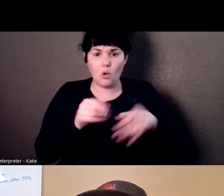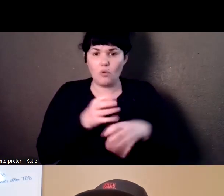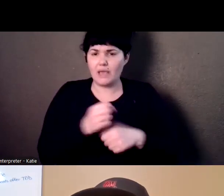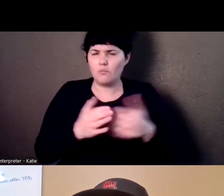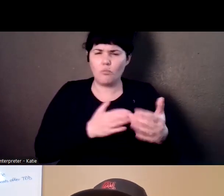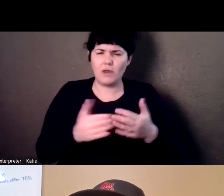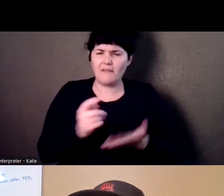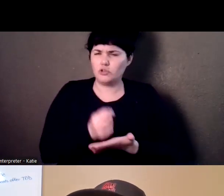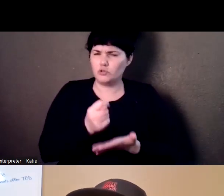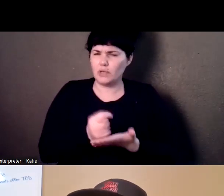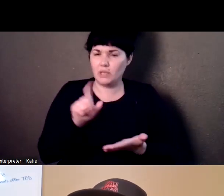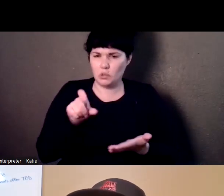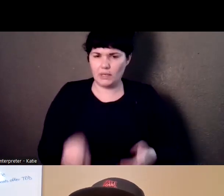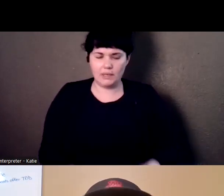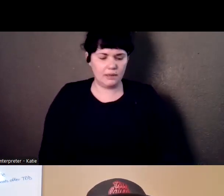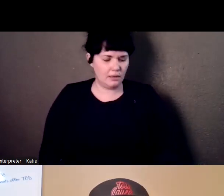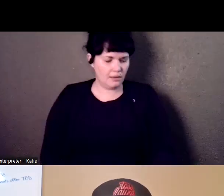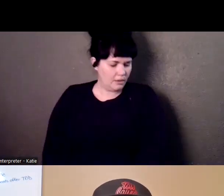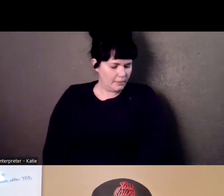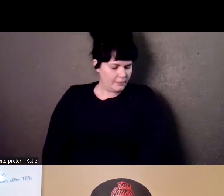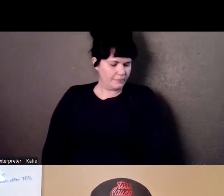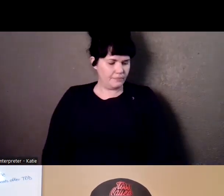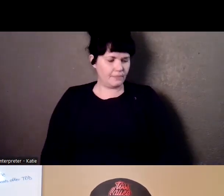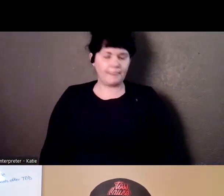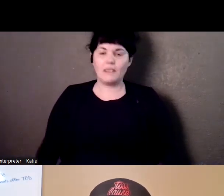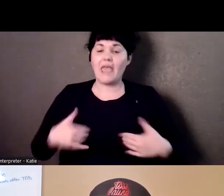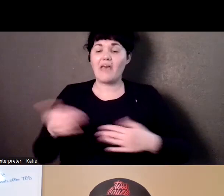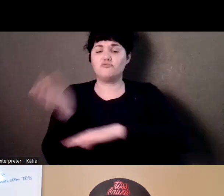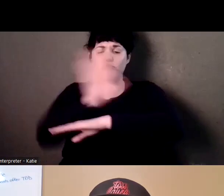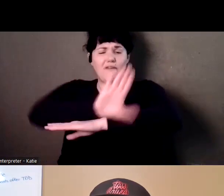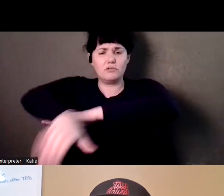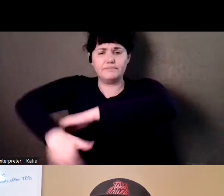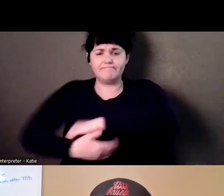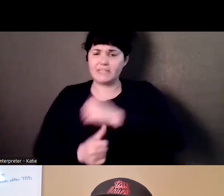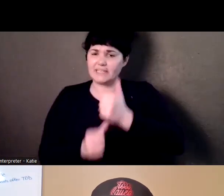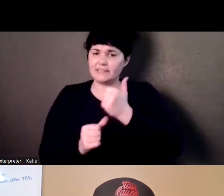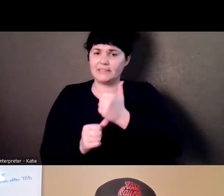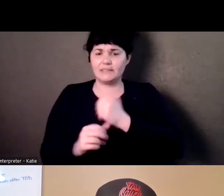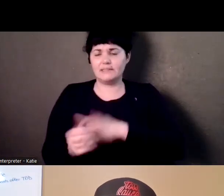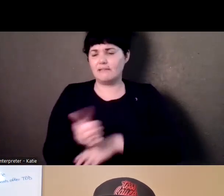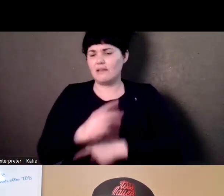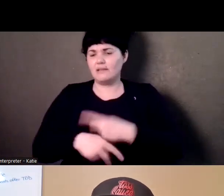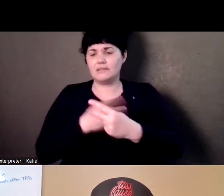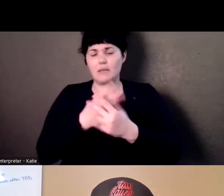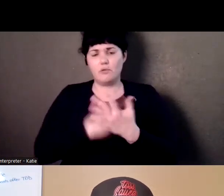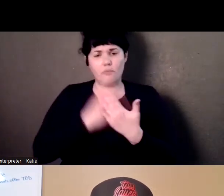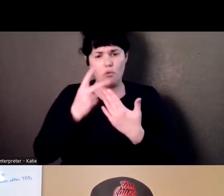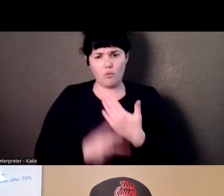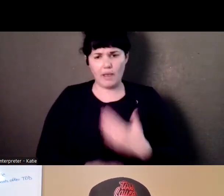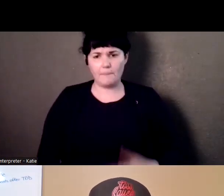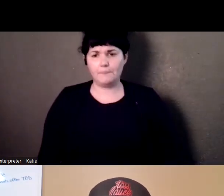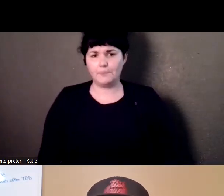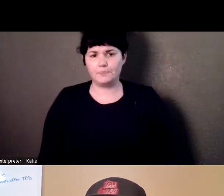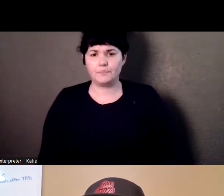need done. There's 24/7 assistance with any type of program that you may